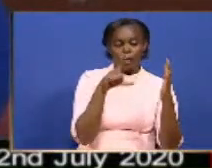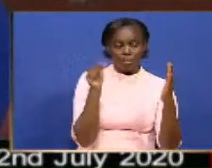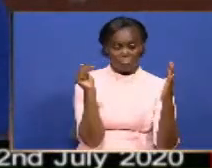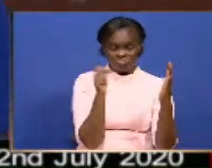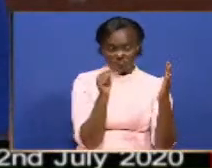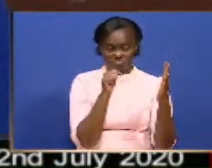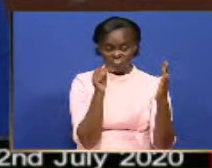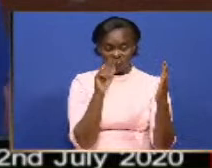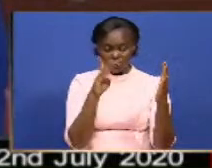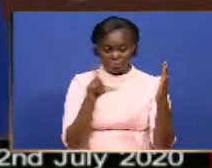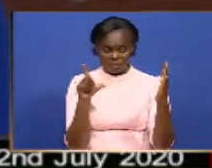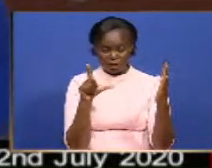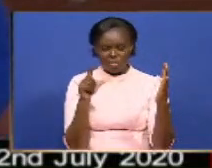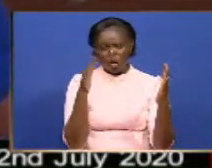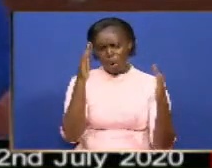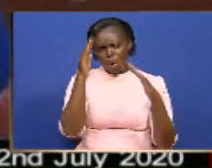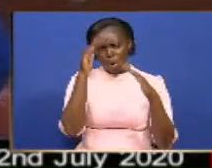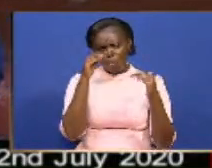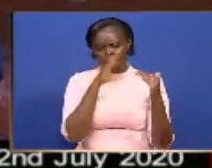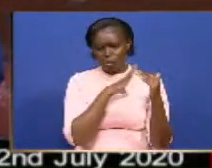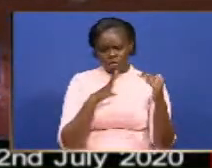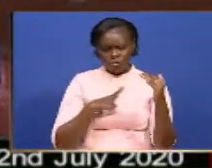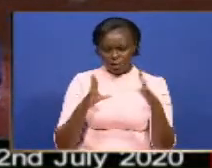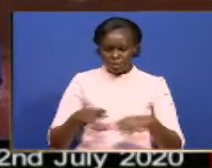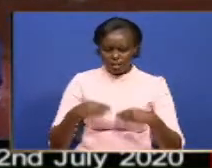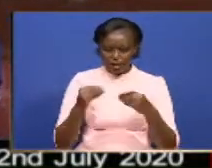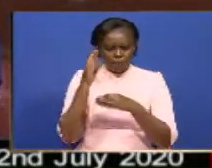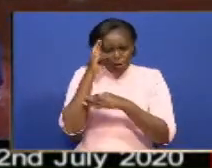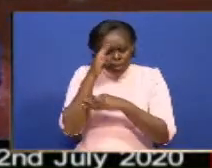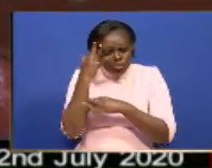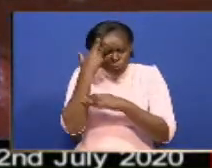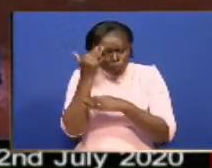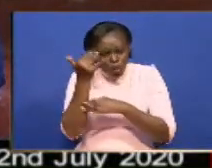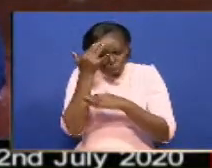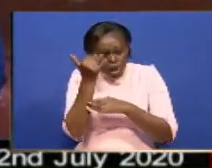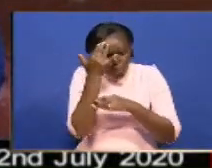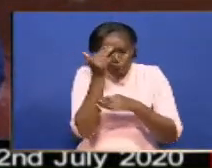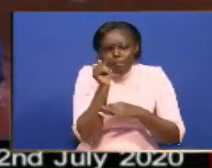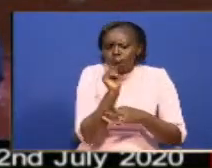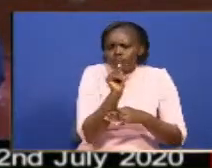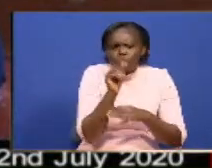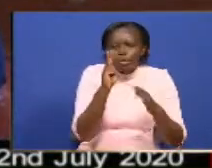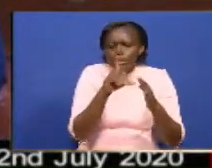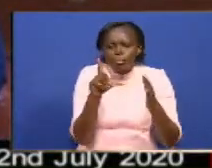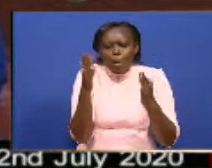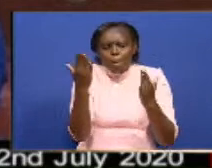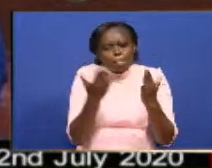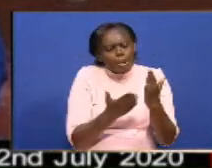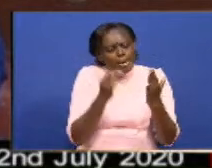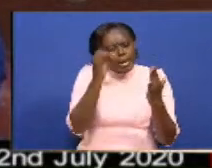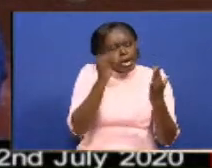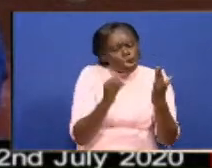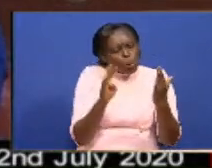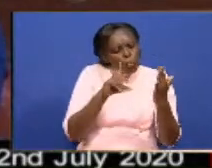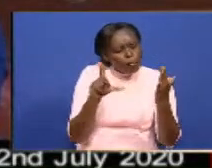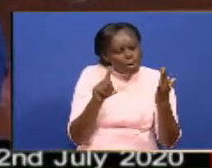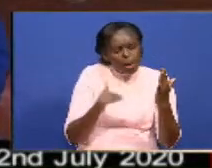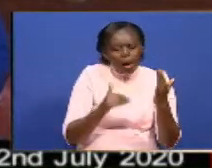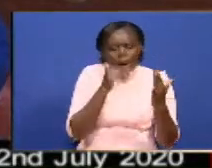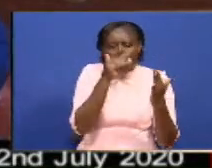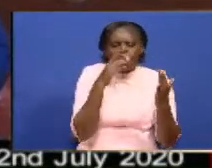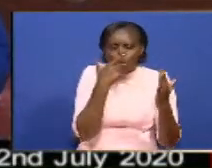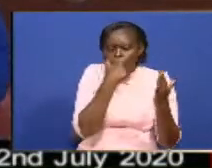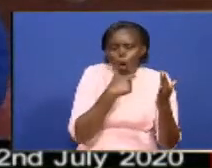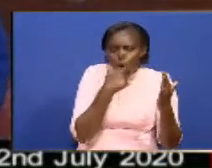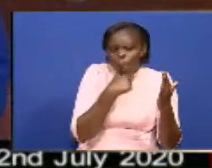except I was hoping that the committee would have given us reasons why they are bringing a new bill after the old one. I